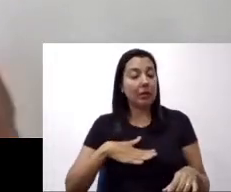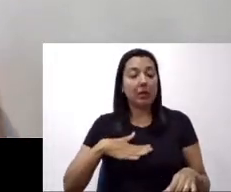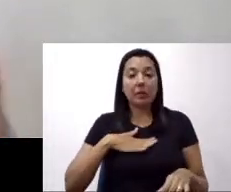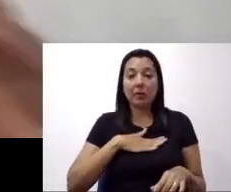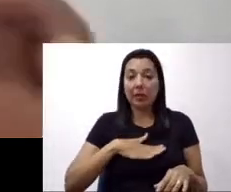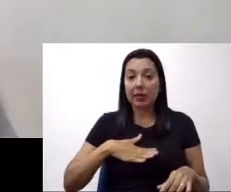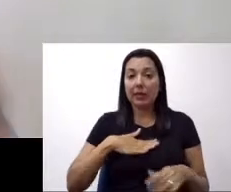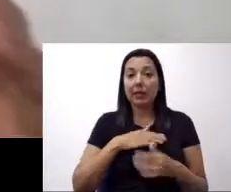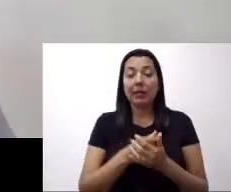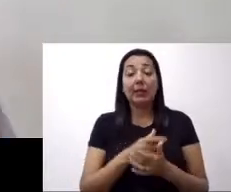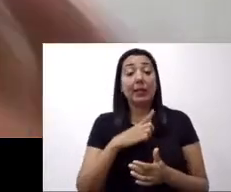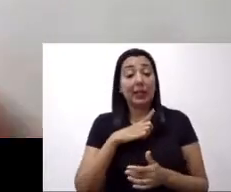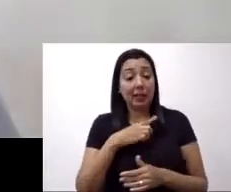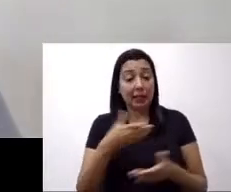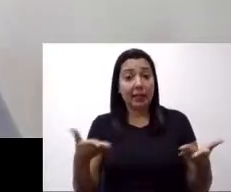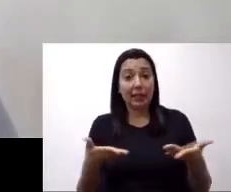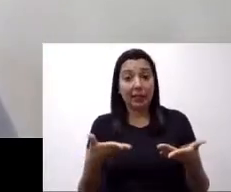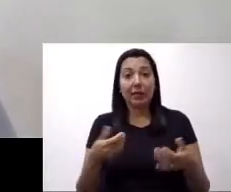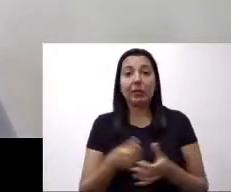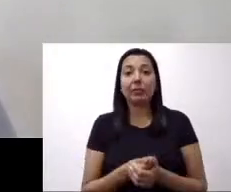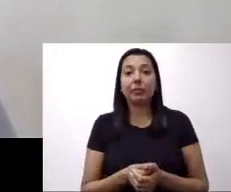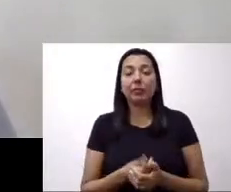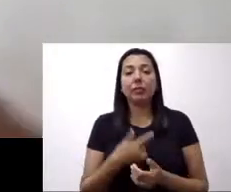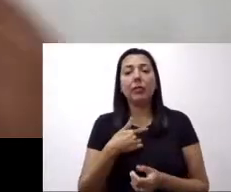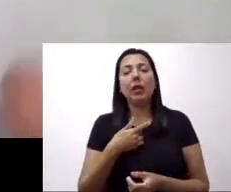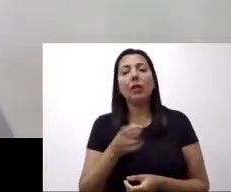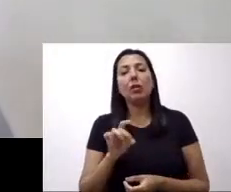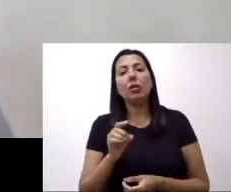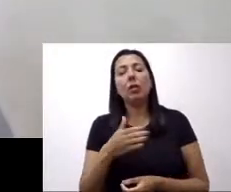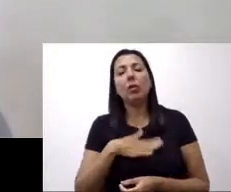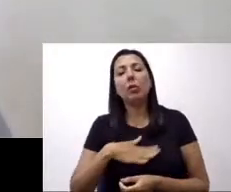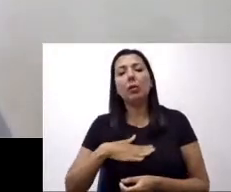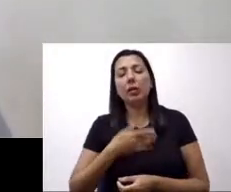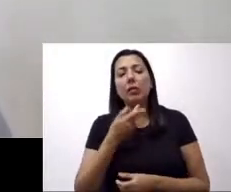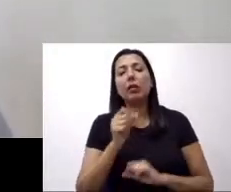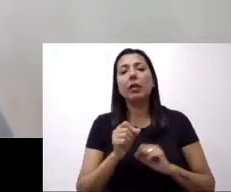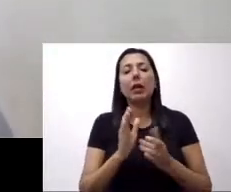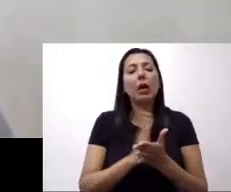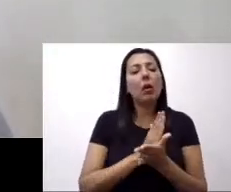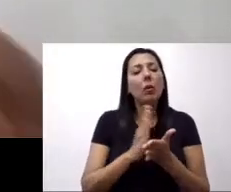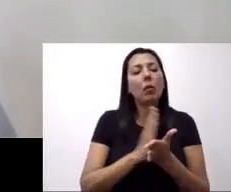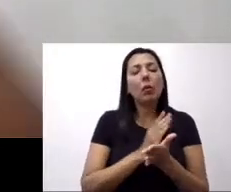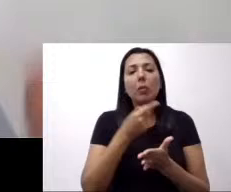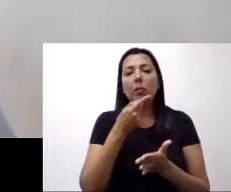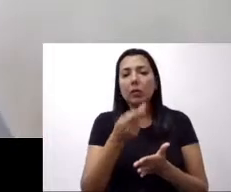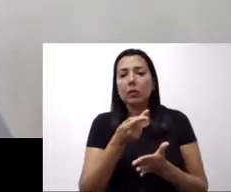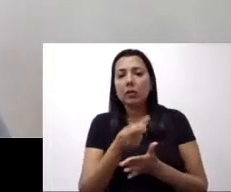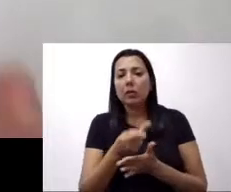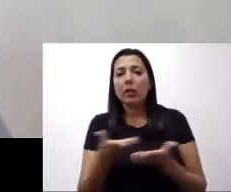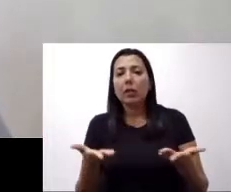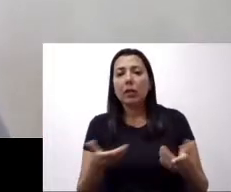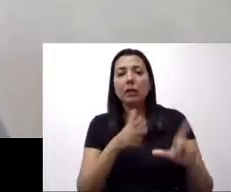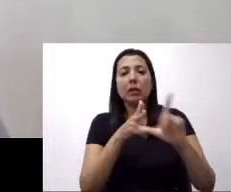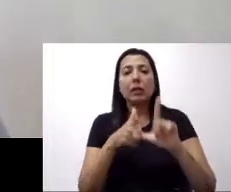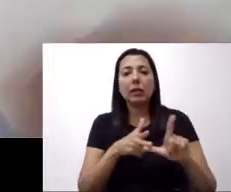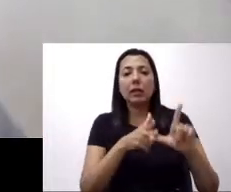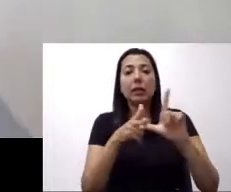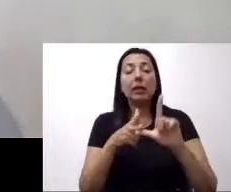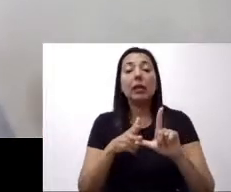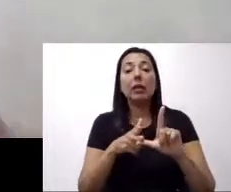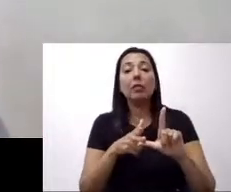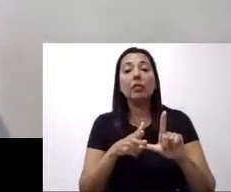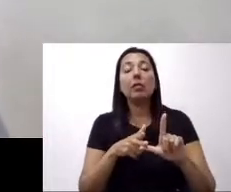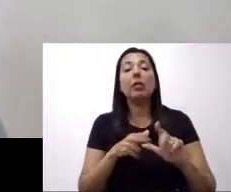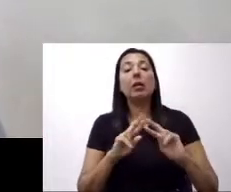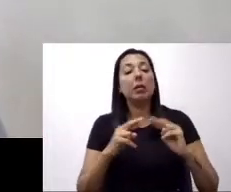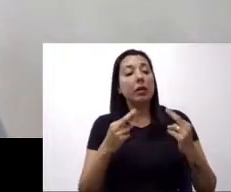So I just wanted to say a few words. This webinar is the cycle of webinars is organized by the